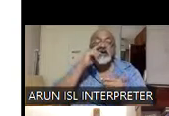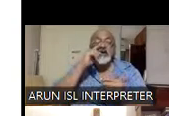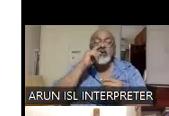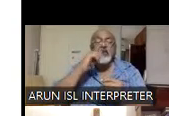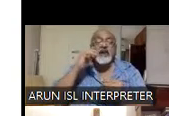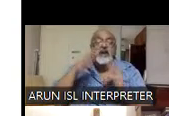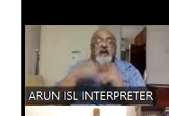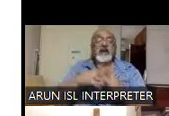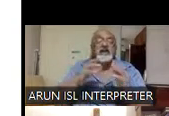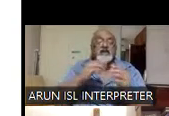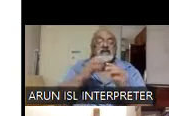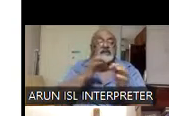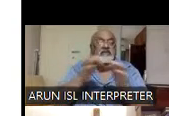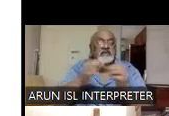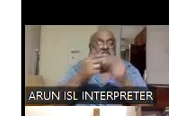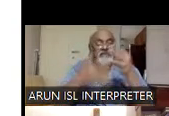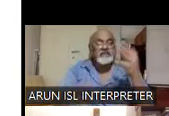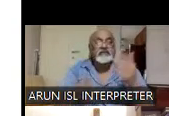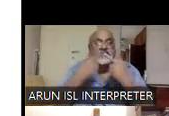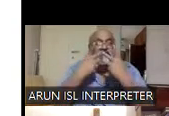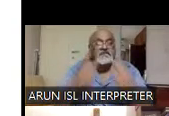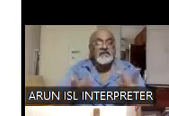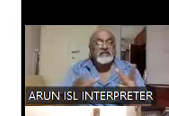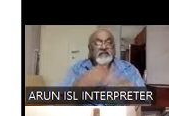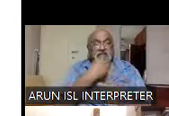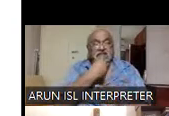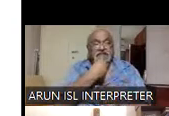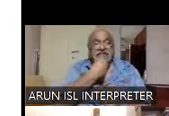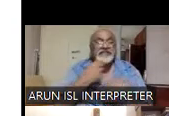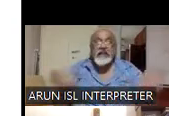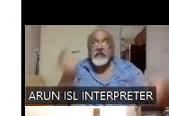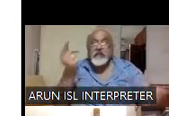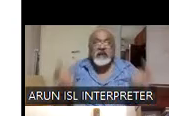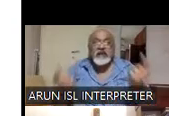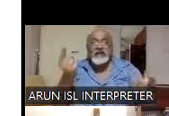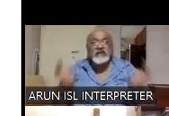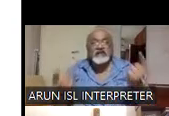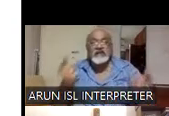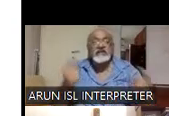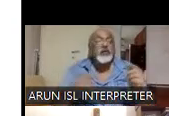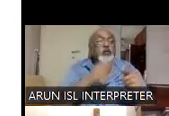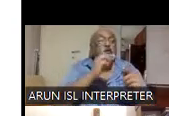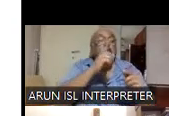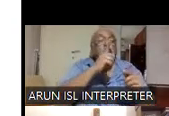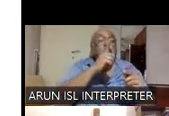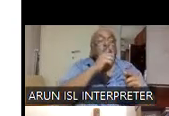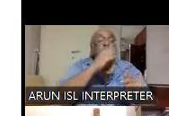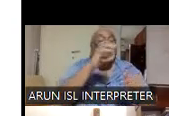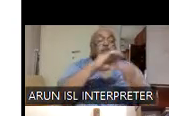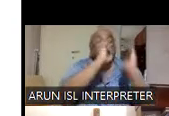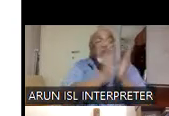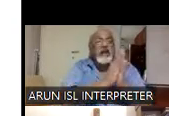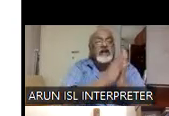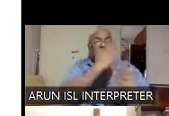one by one, but I will go on telling you, as I told you, comparative between people with disabilities and women and girl child with